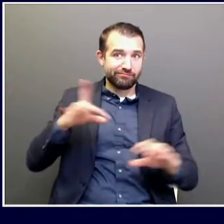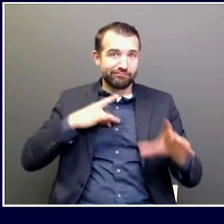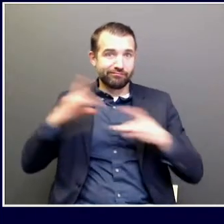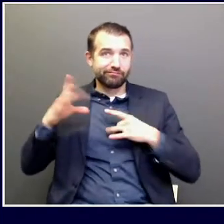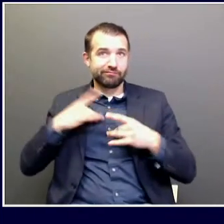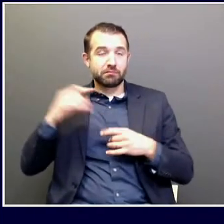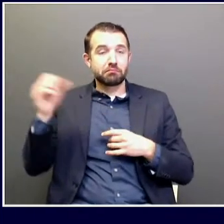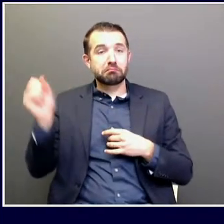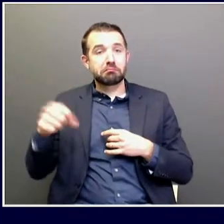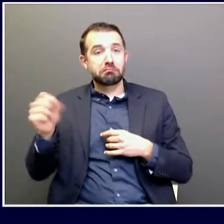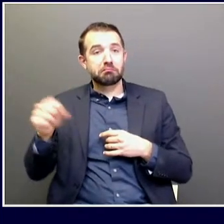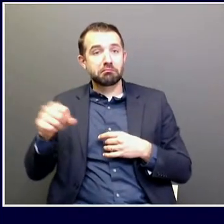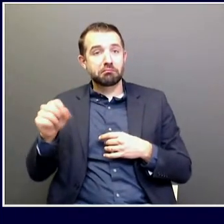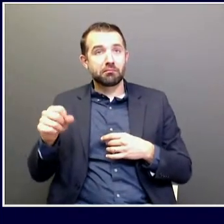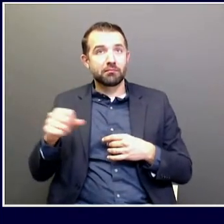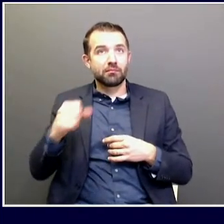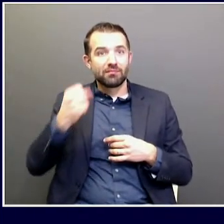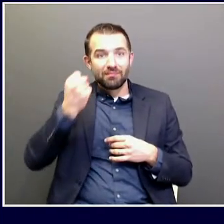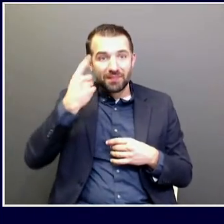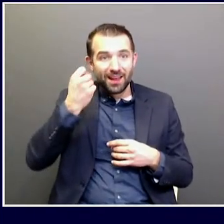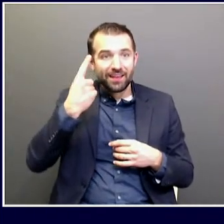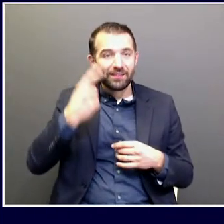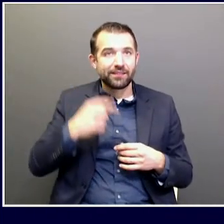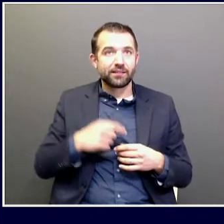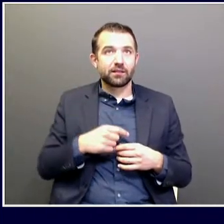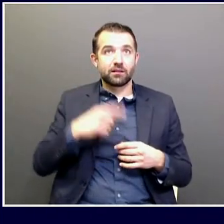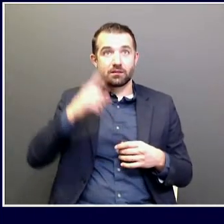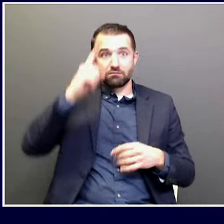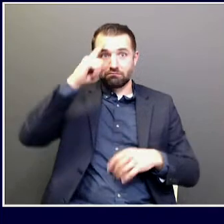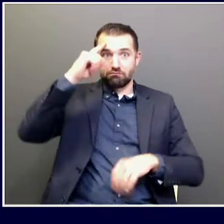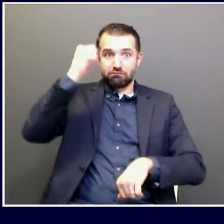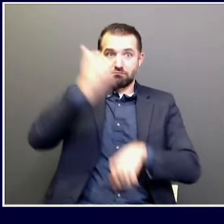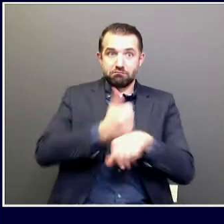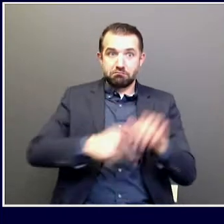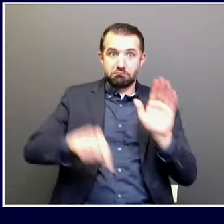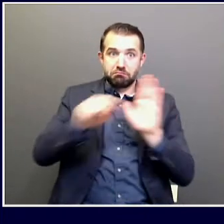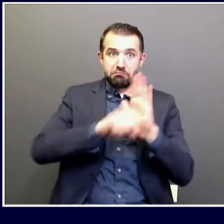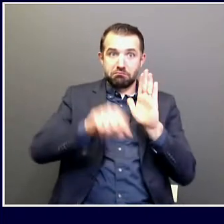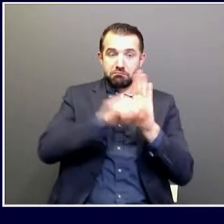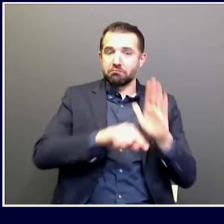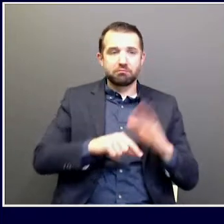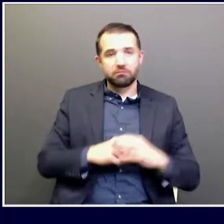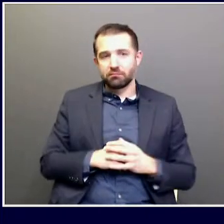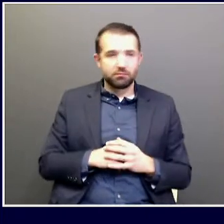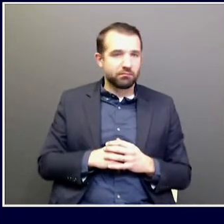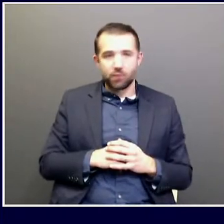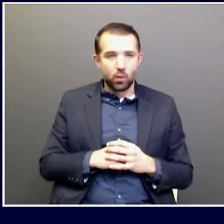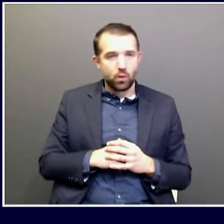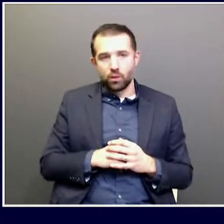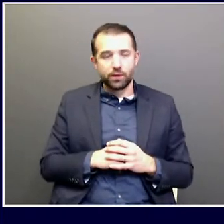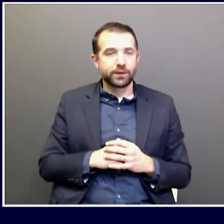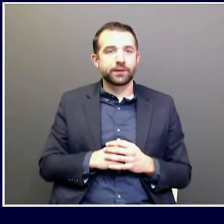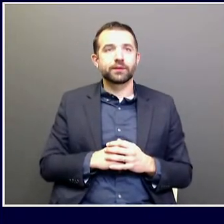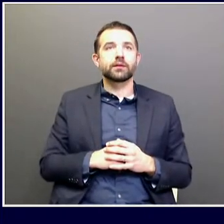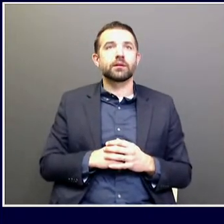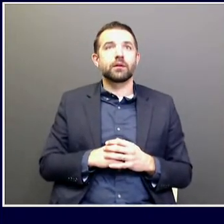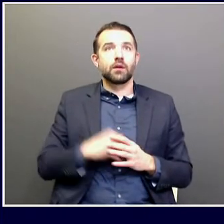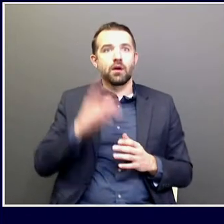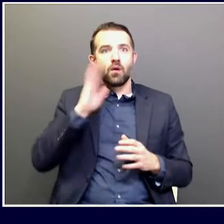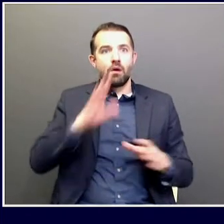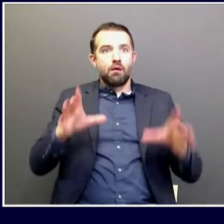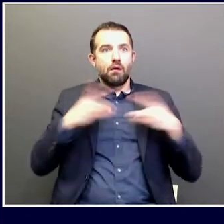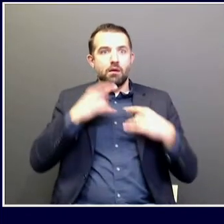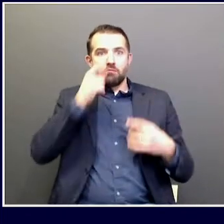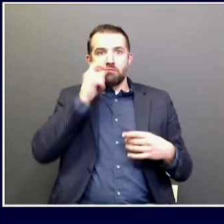it need not. We need not contemplate the world in that manner. You don't need to think about it as I'm either going to get COVID through the virus or